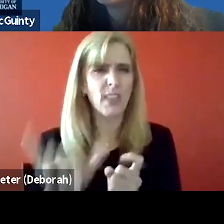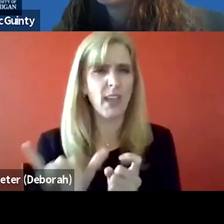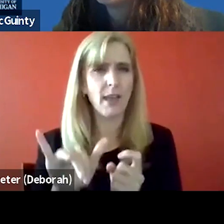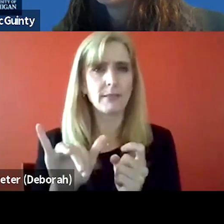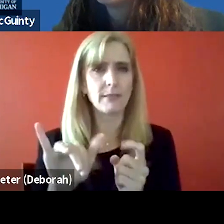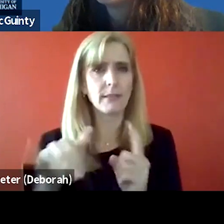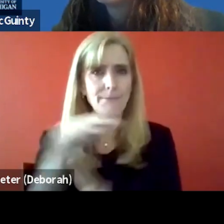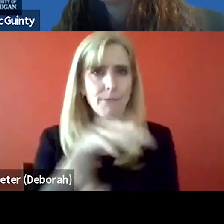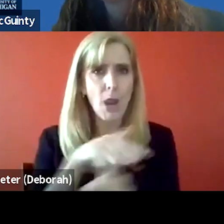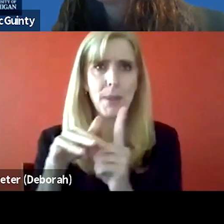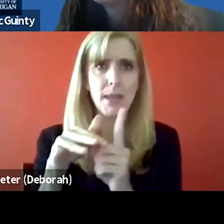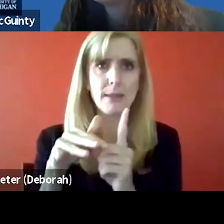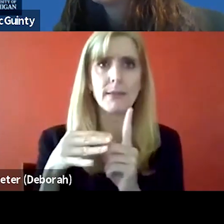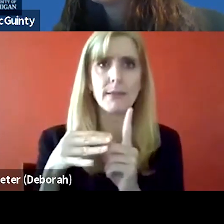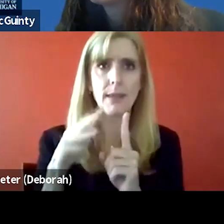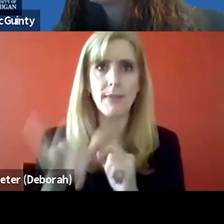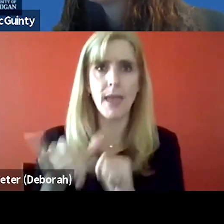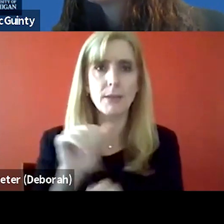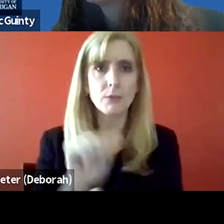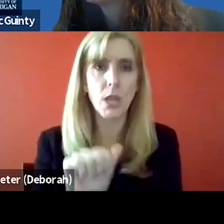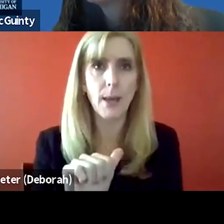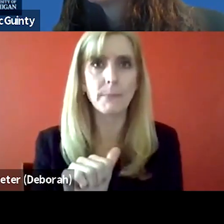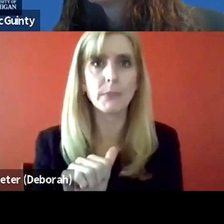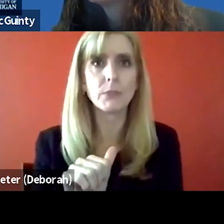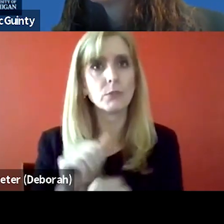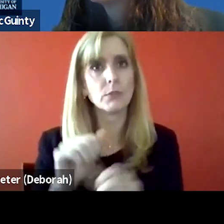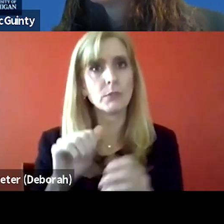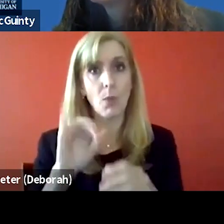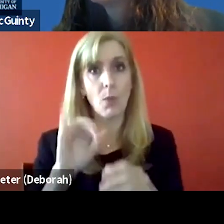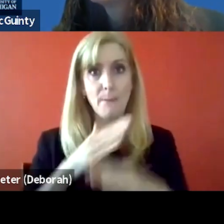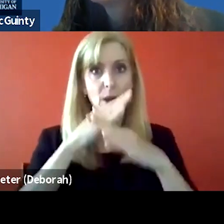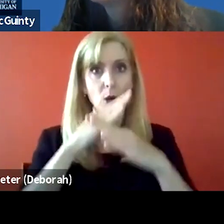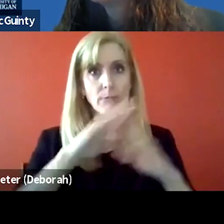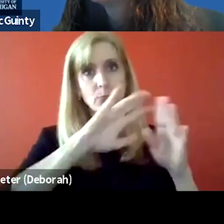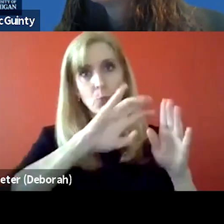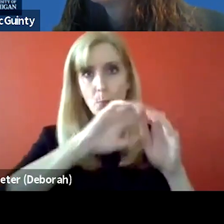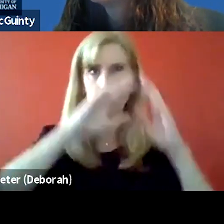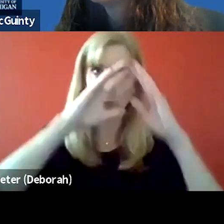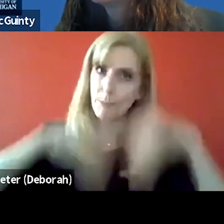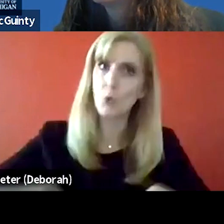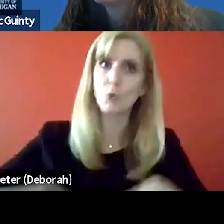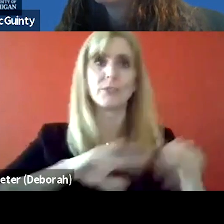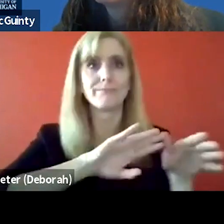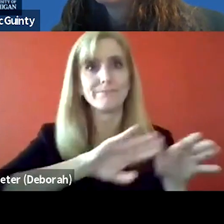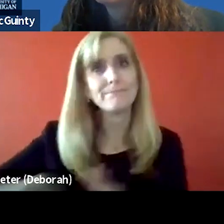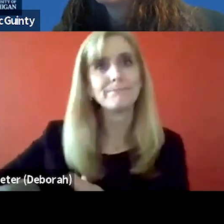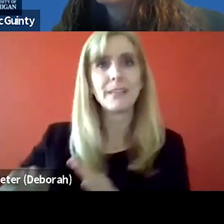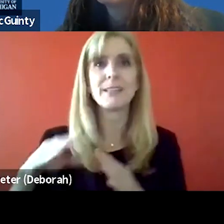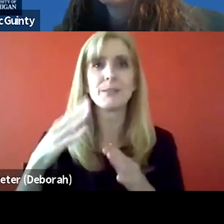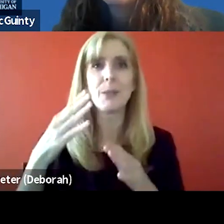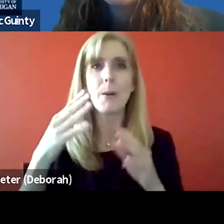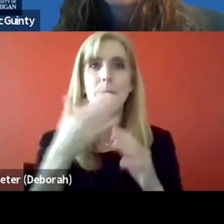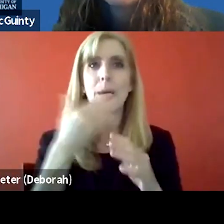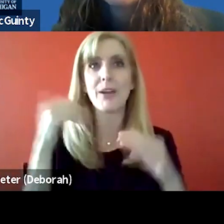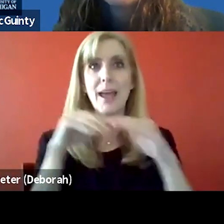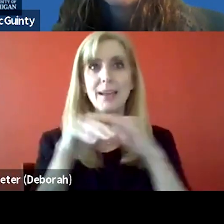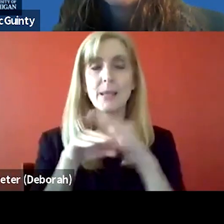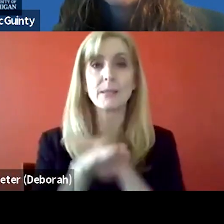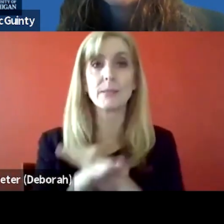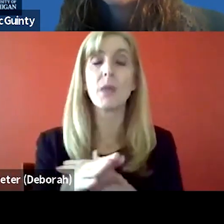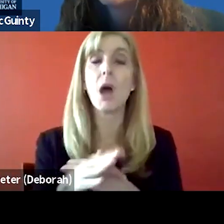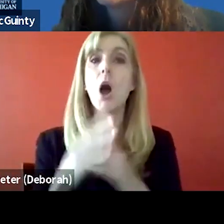work to remove that barrier and to create more access? I will also plug one of the resources I listed, which is the